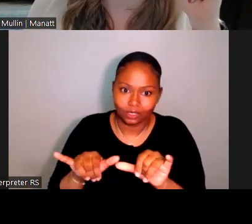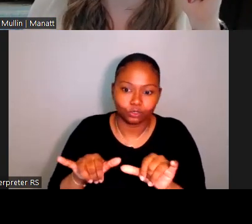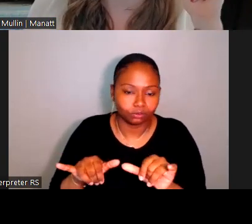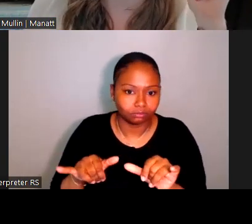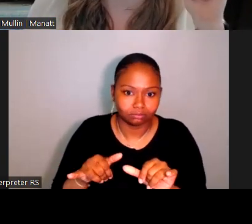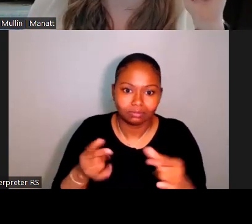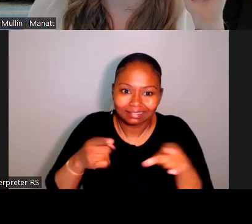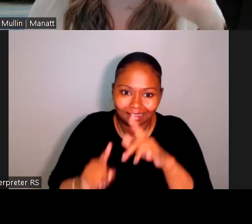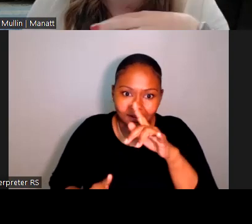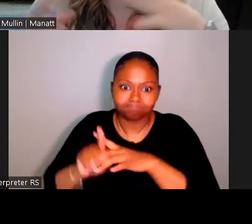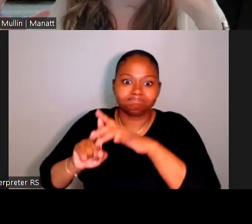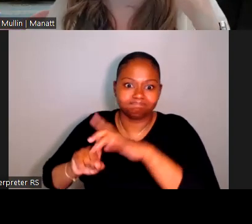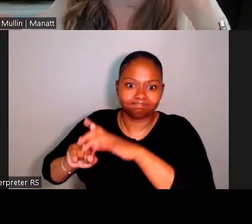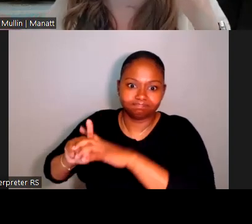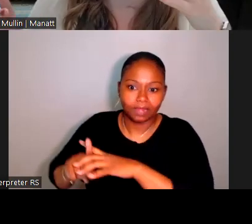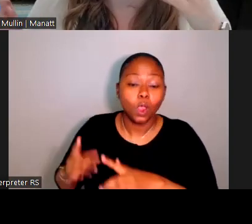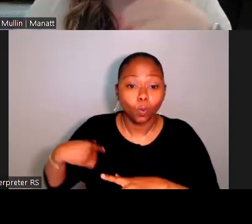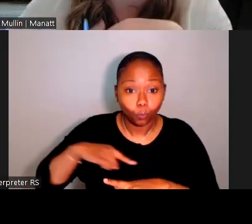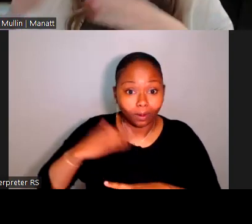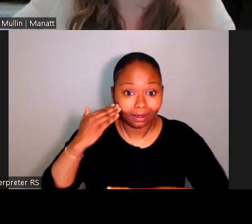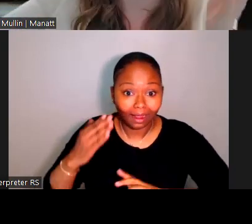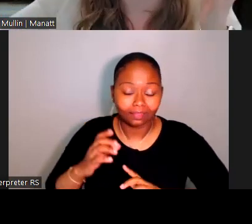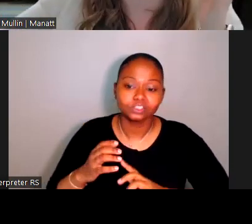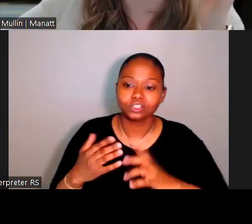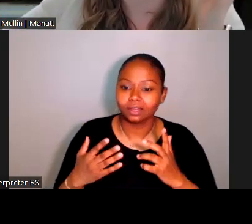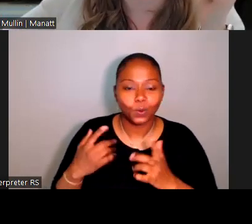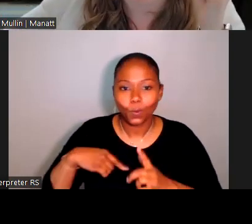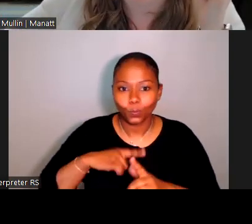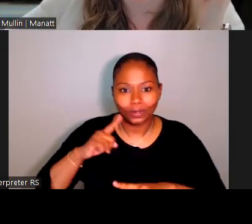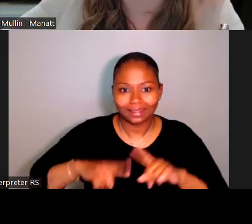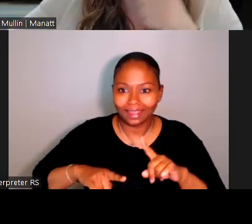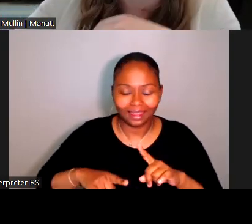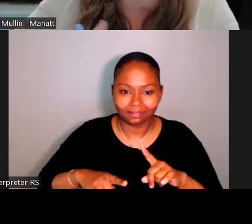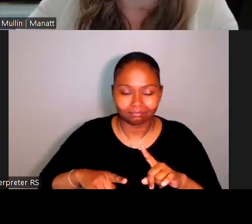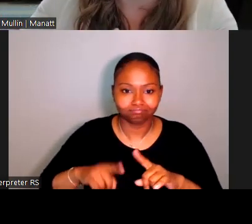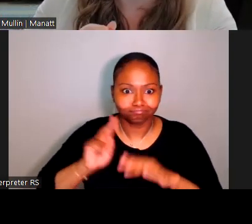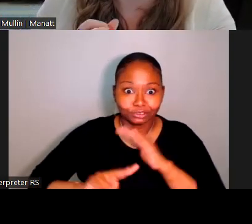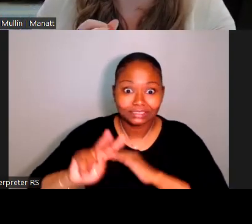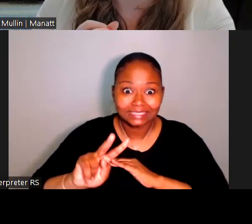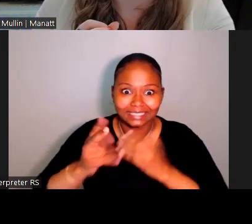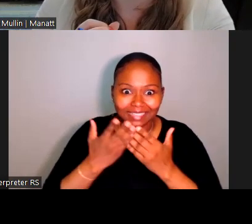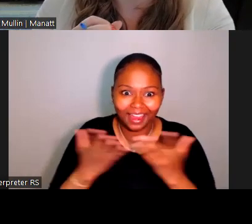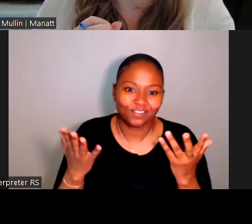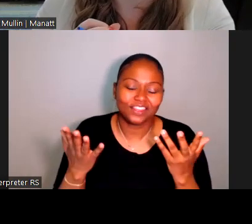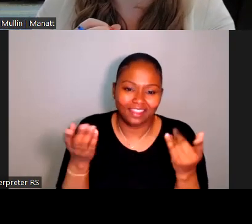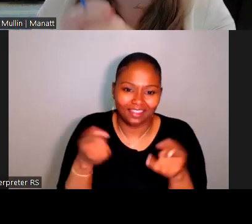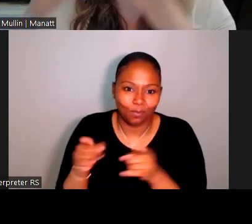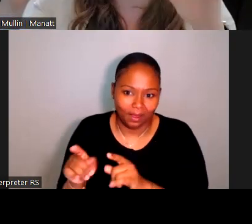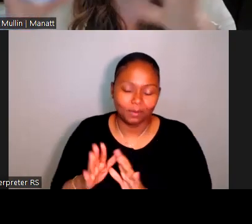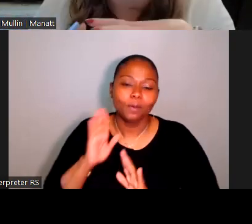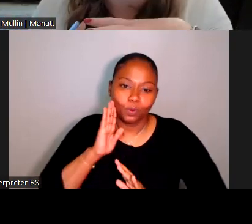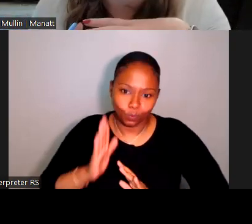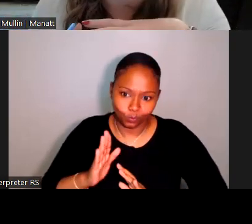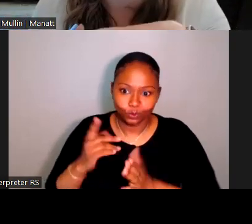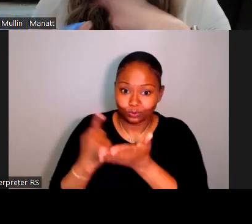So if we're acknowledging that we can't predict everything into the future. And so we will talk after